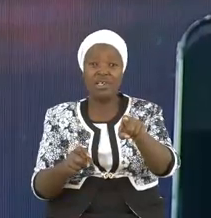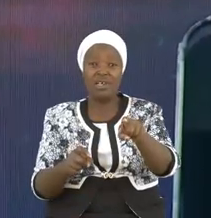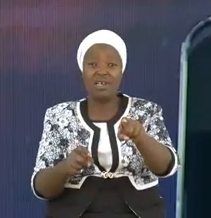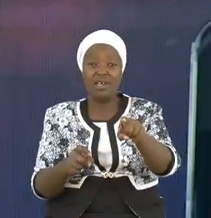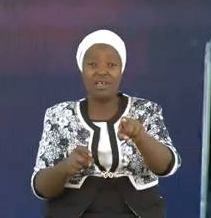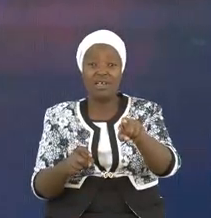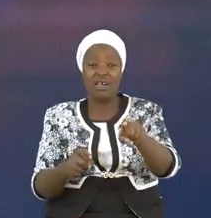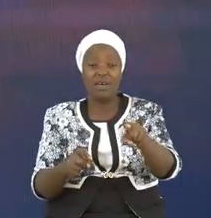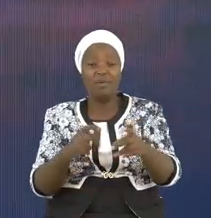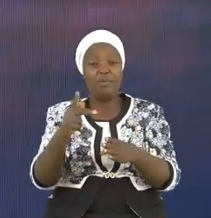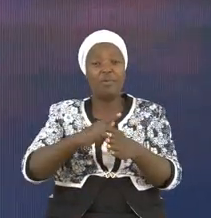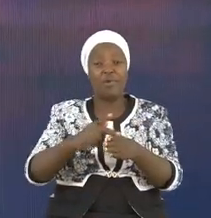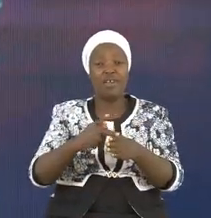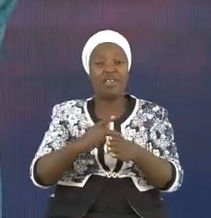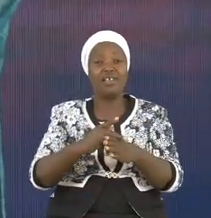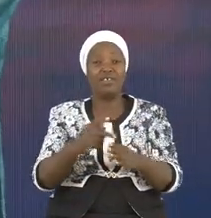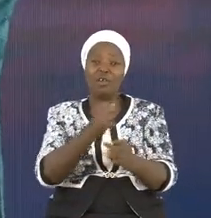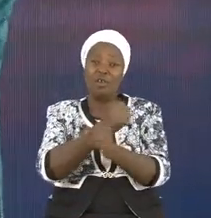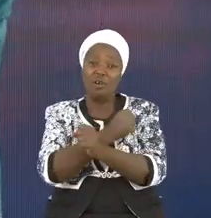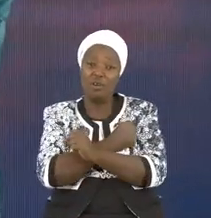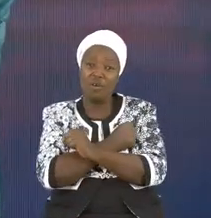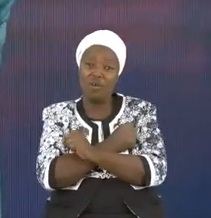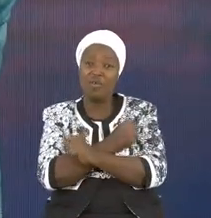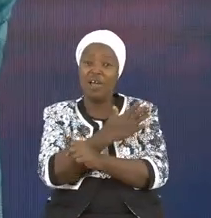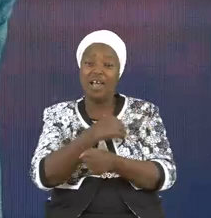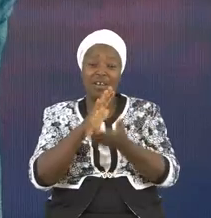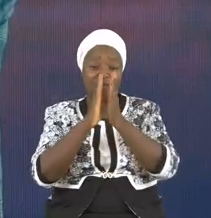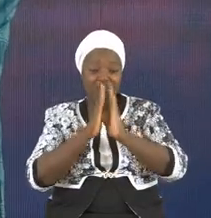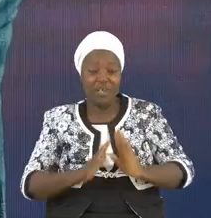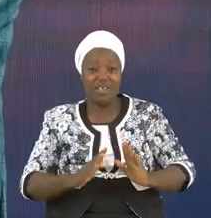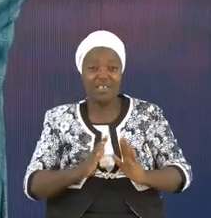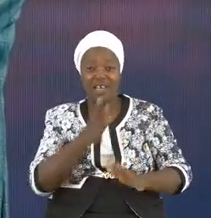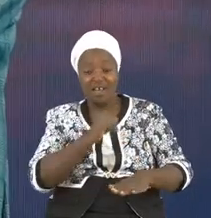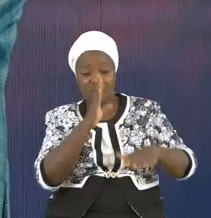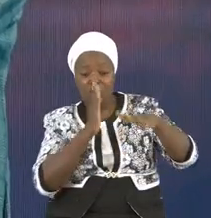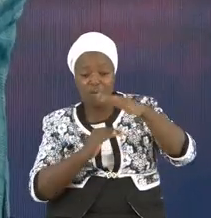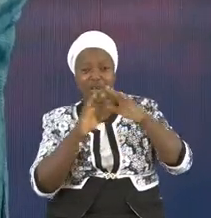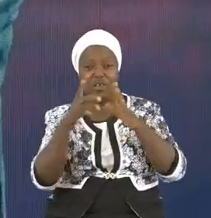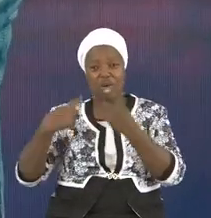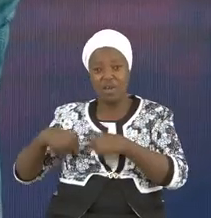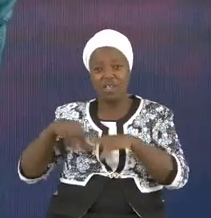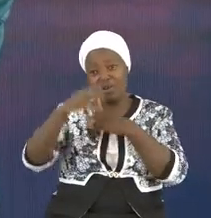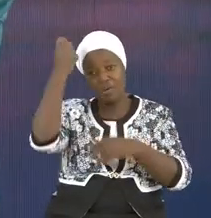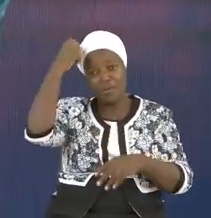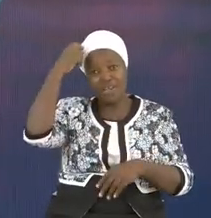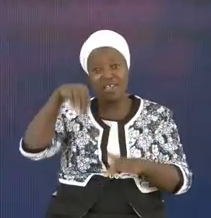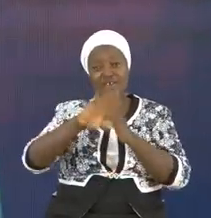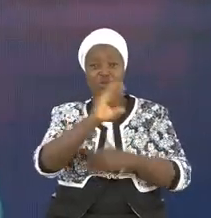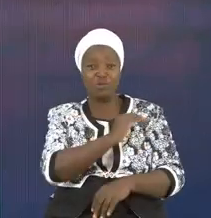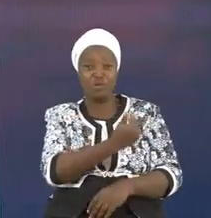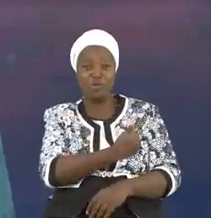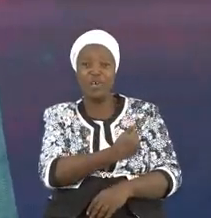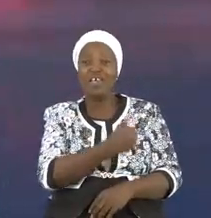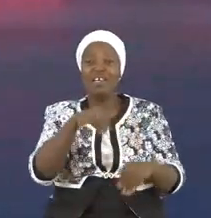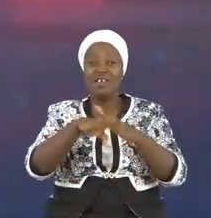peace and gentleness in your heart, in your mind, in your soul, in your